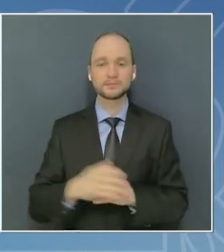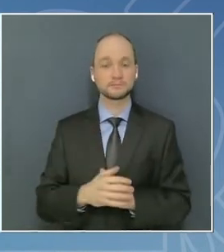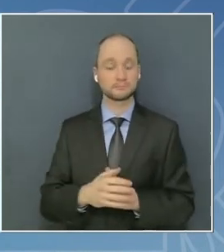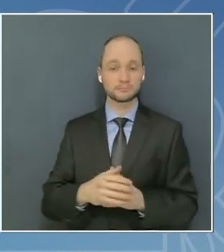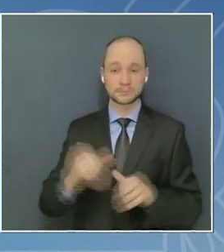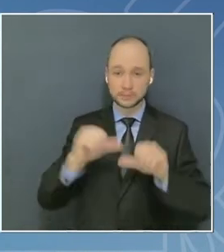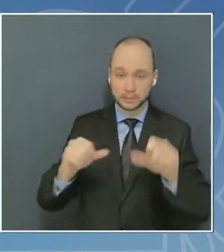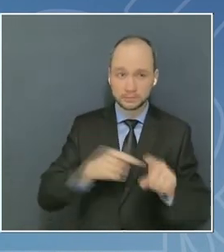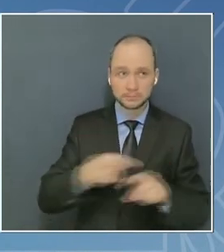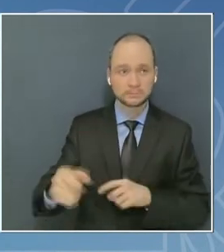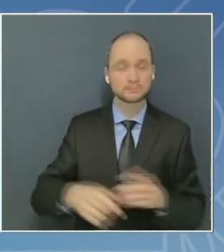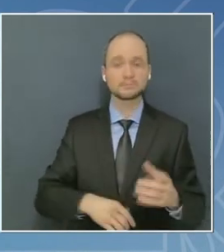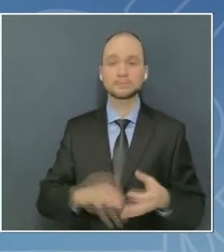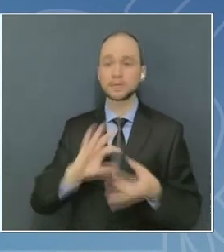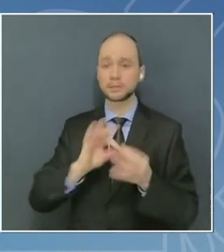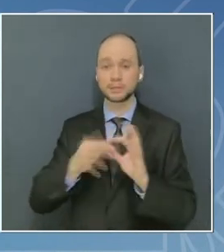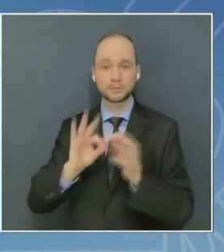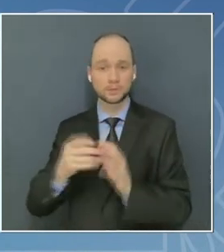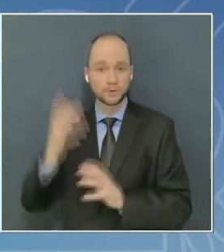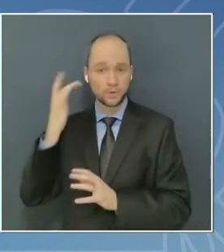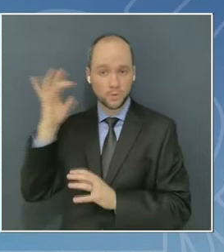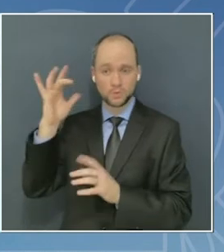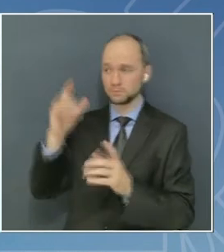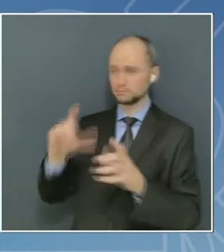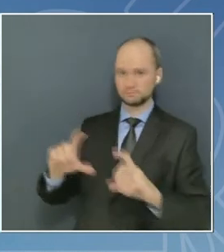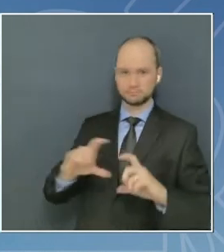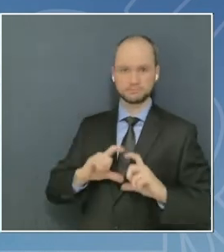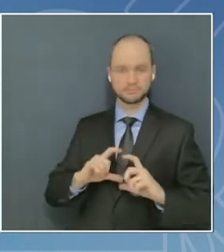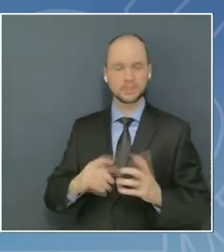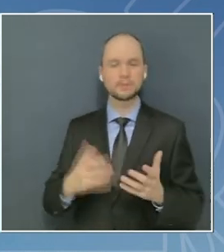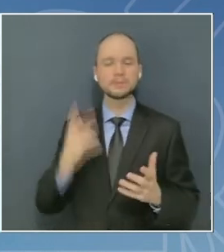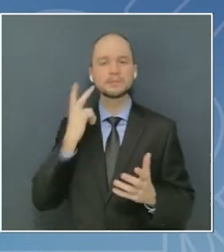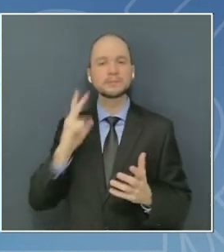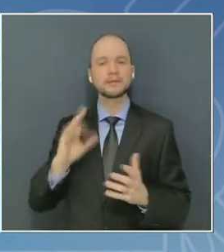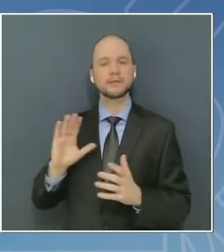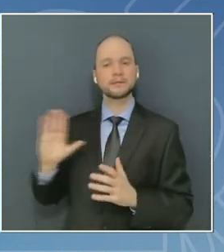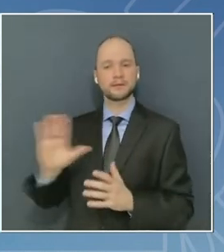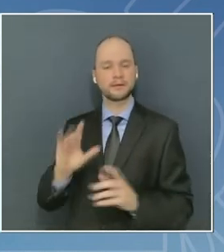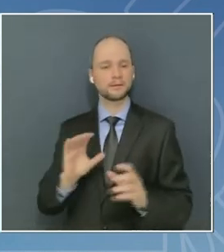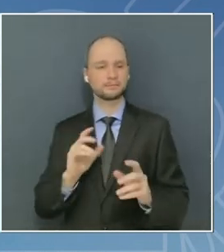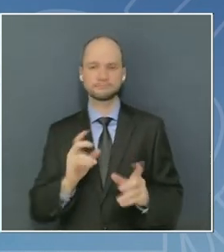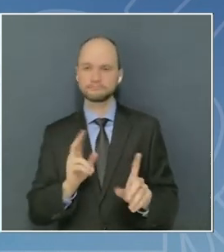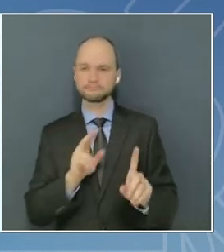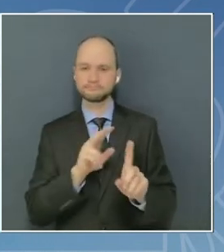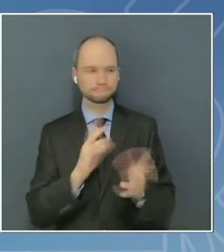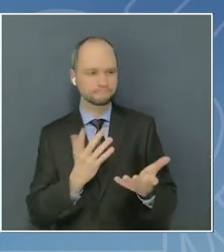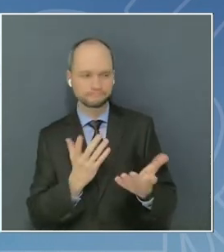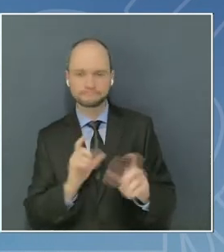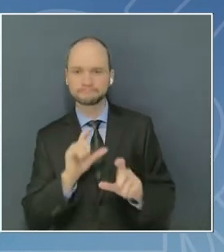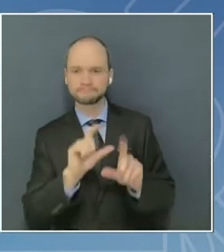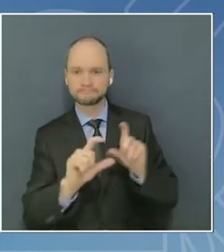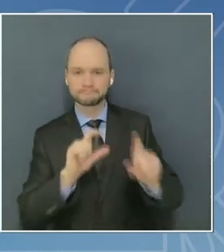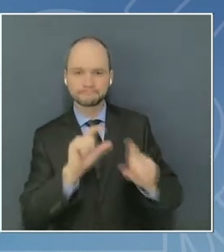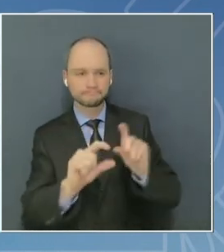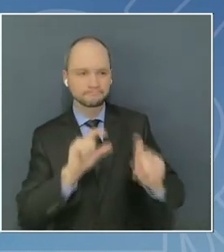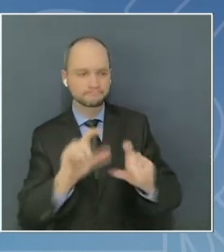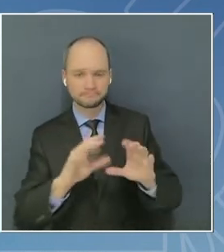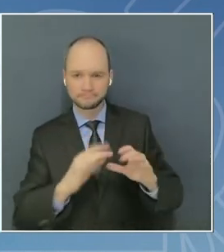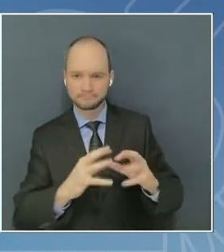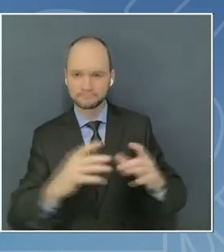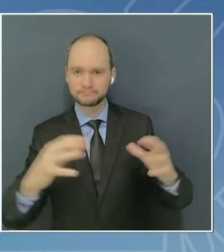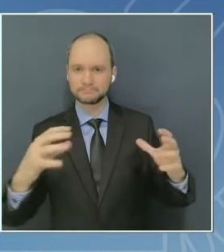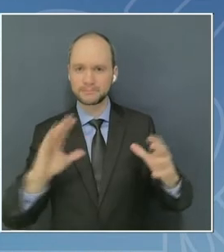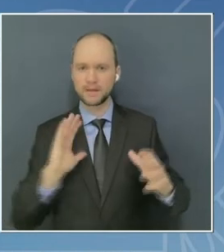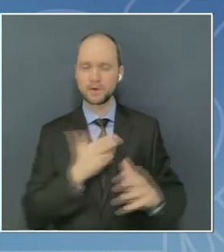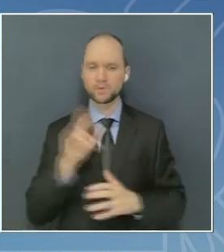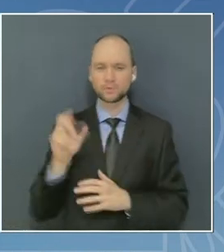medalists. We've seen how Southeast Asian Americans have made indelible marks on our country. And we are very fortunate to have luminaries from this community who will be sharing their